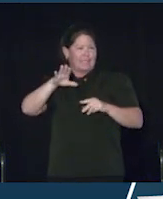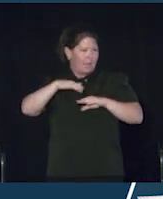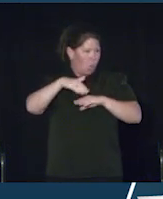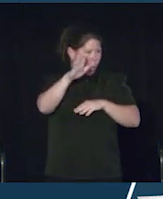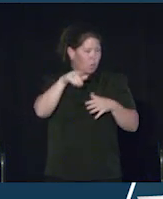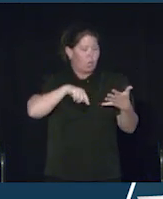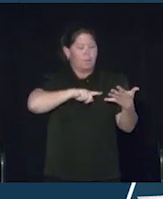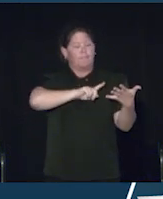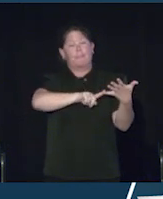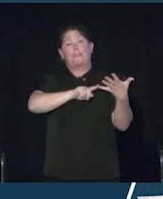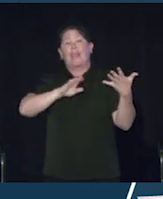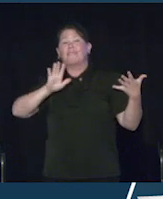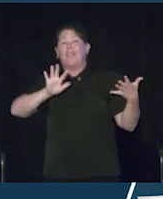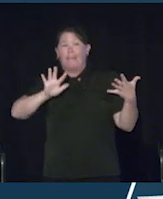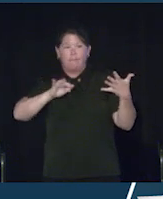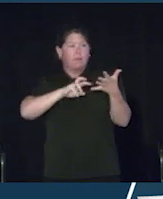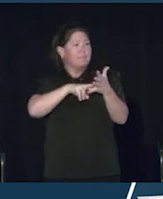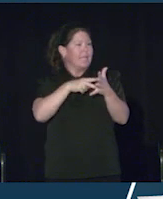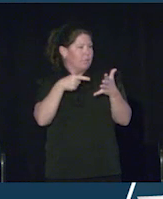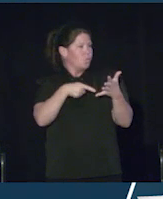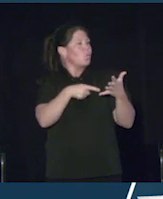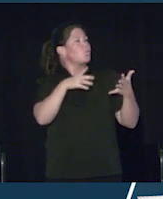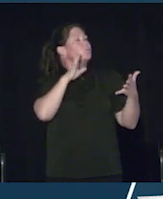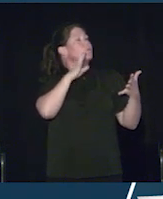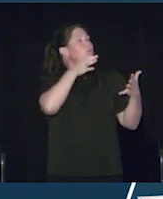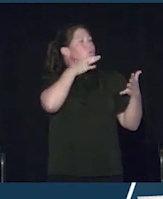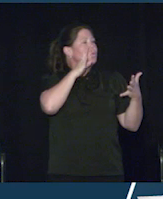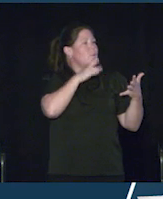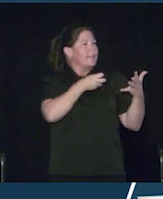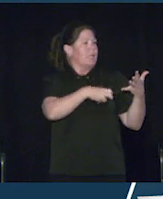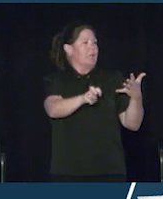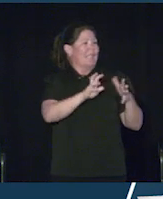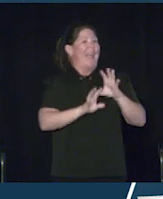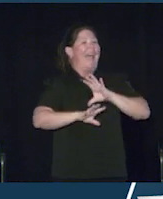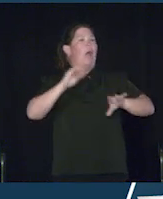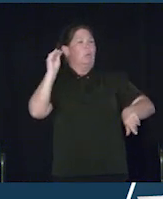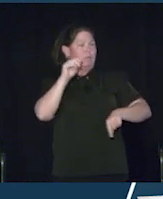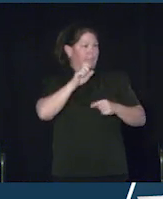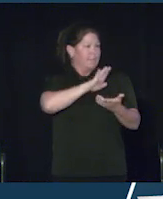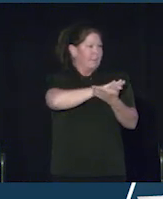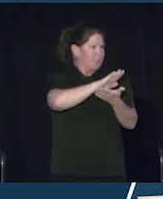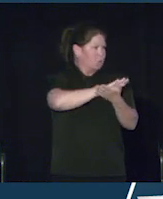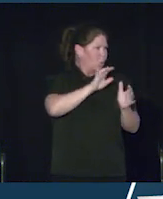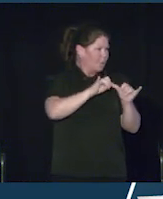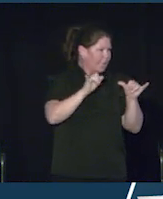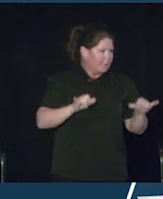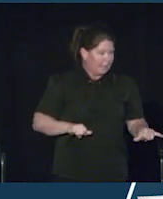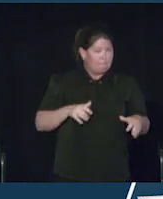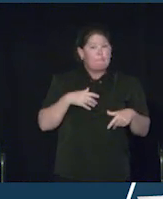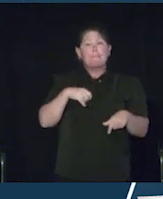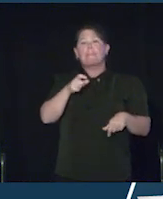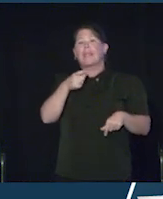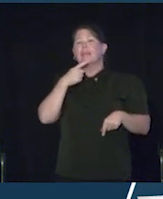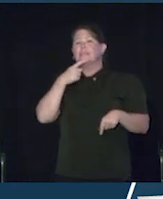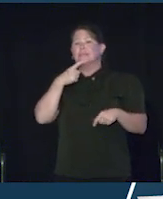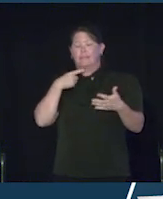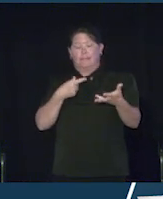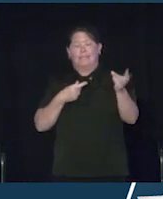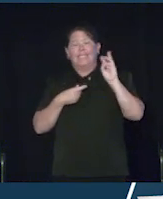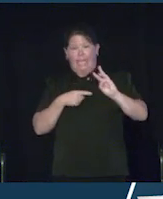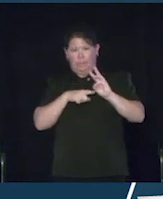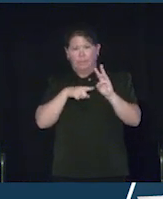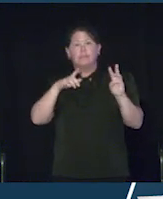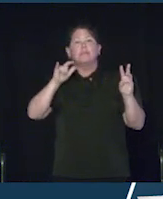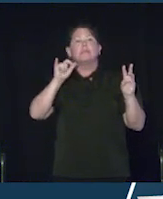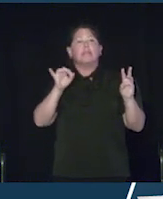into out of the school system. 6, everybody who's 21 years of age or older, and 7, everybody who's under